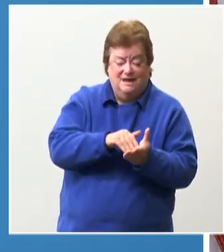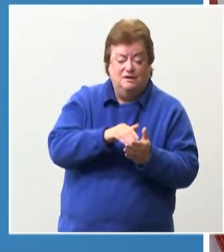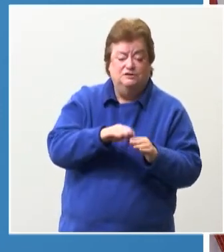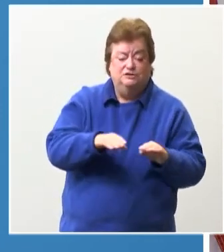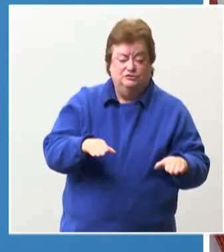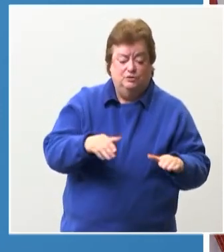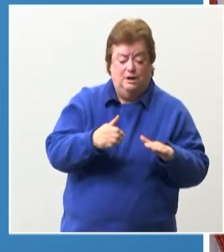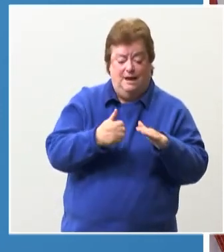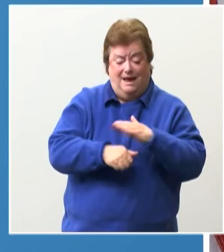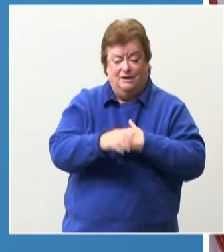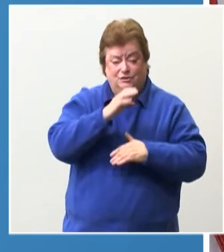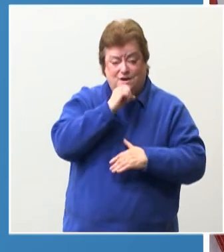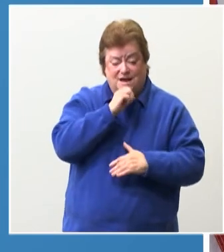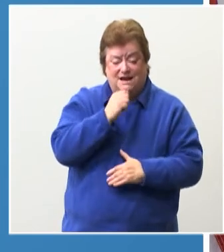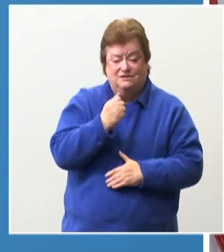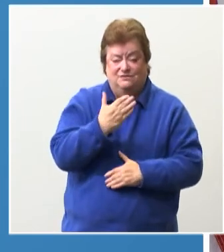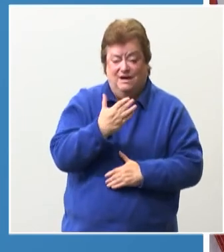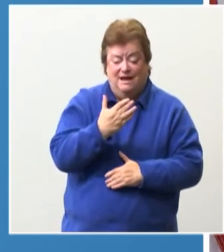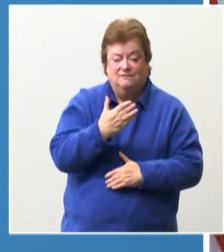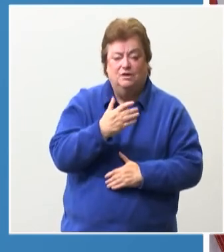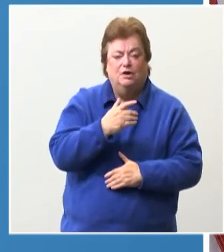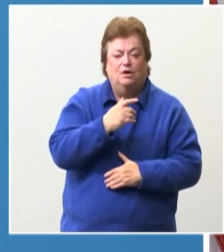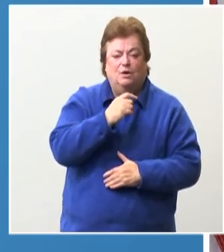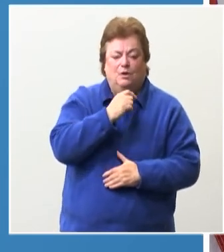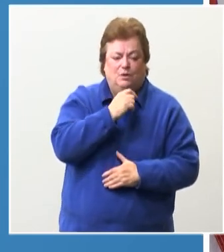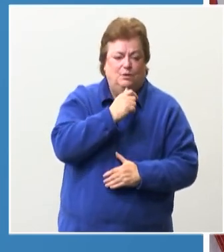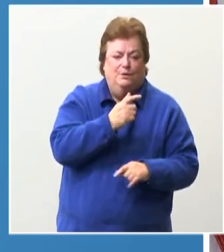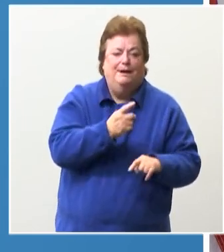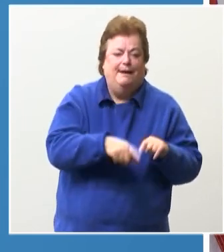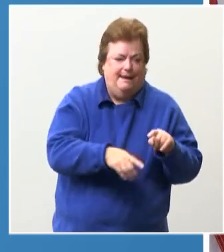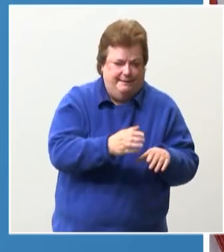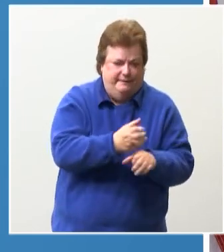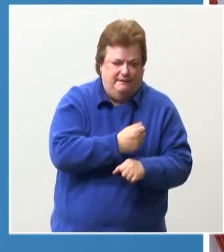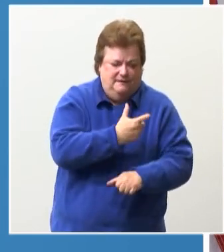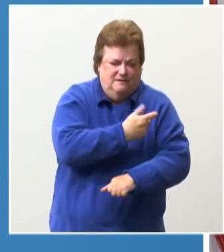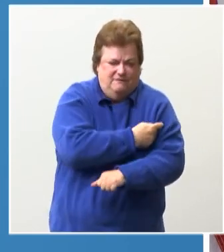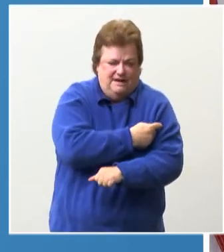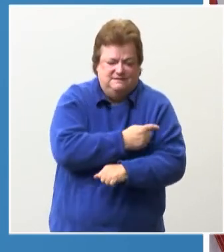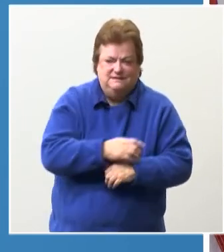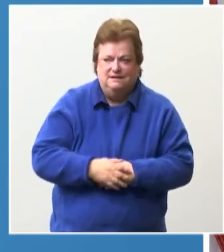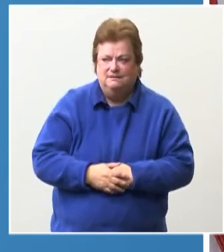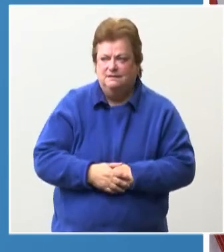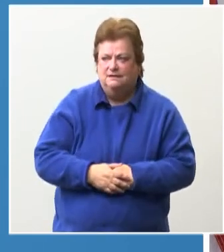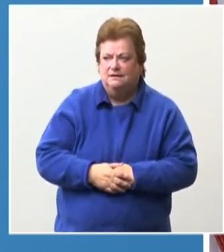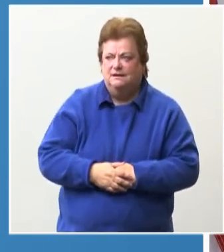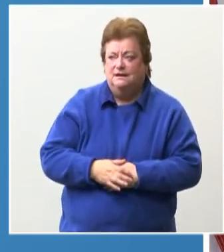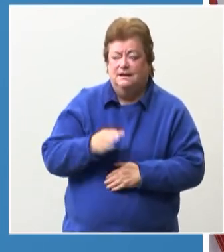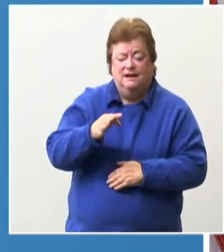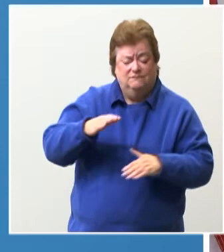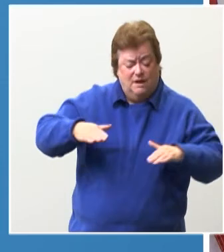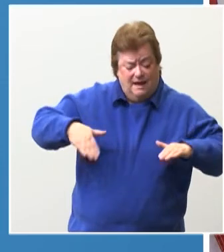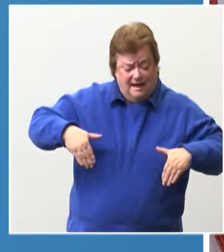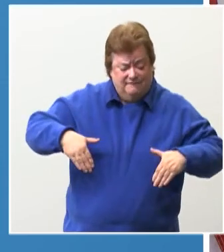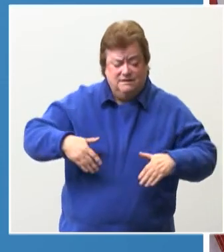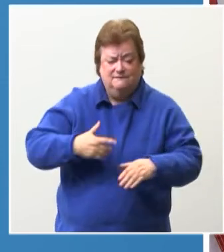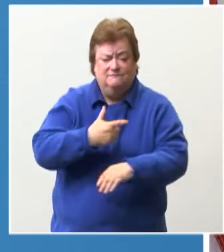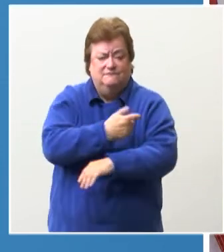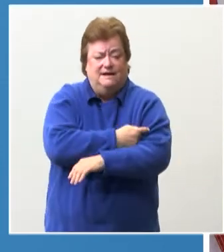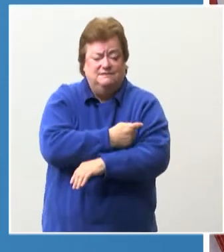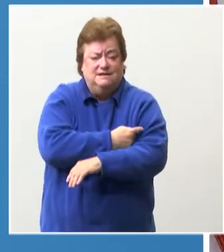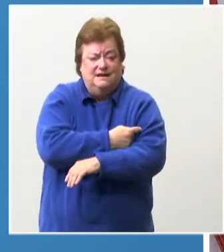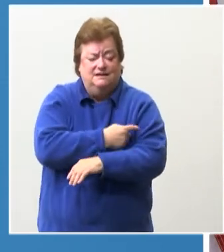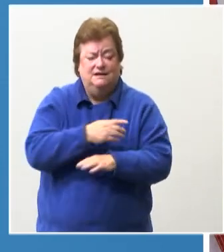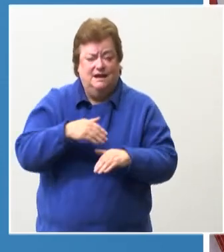children under 5 who are not yet really eligible for vaccine. If you haven't been vaccinated against